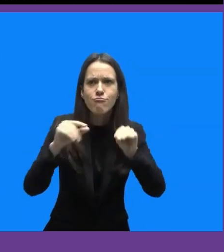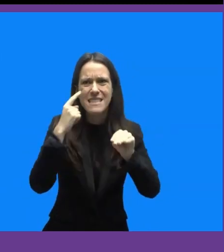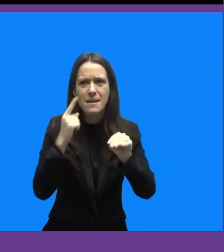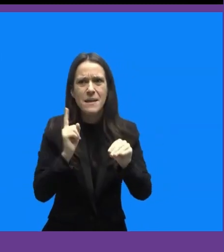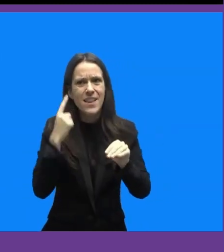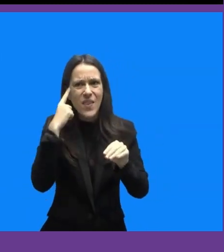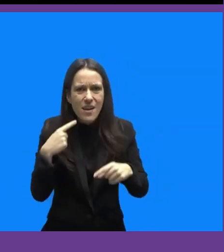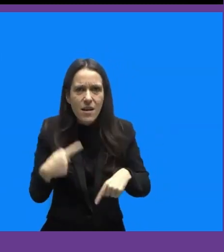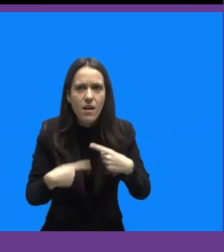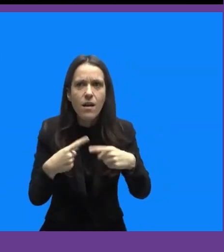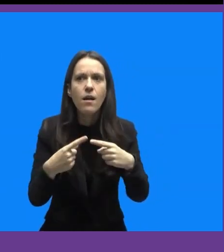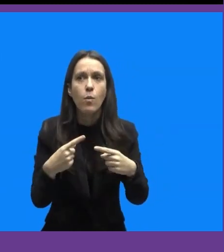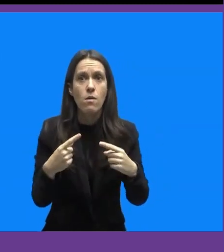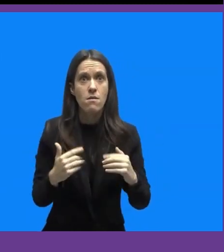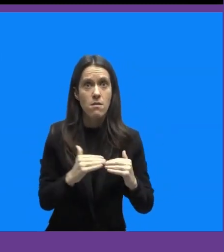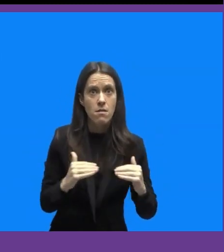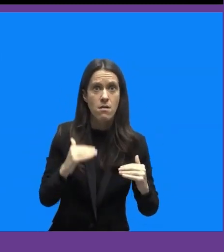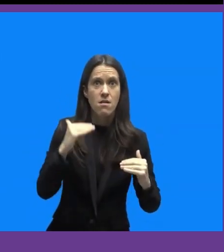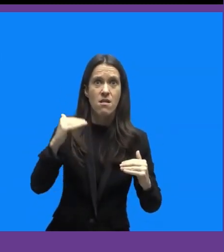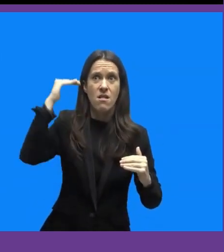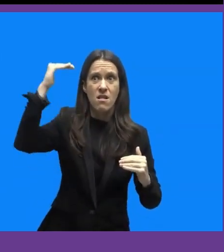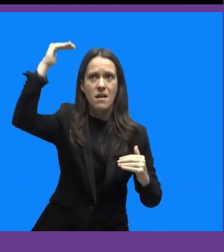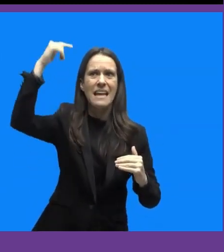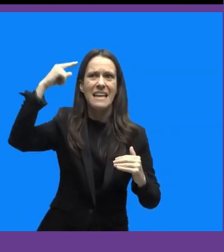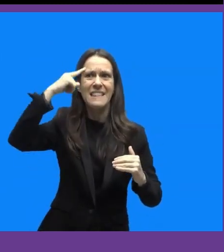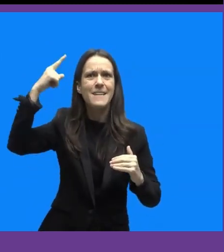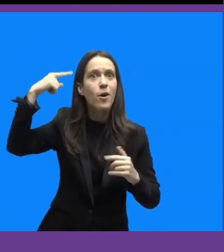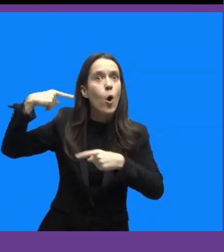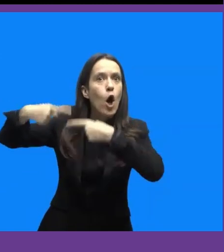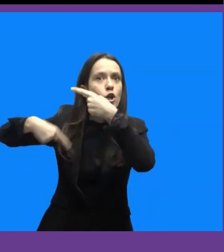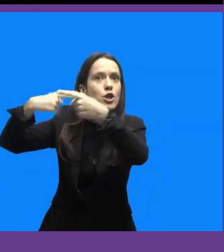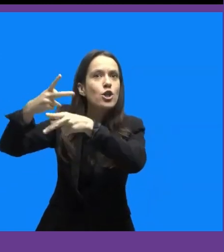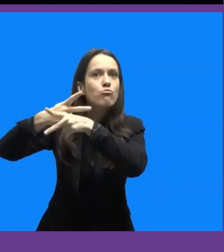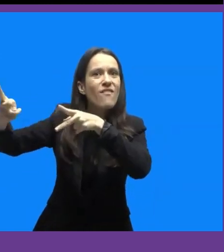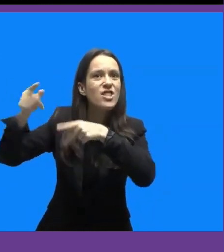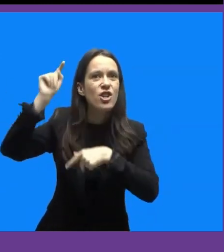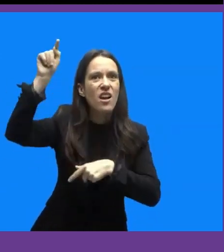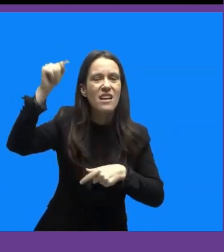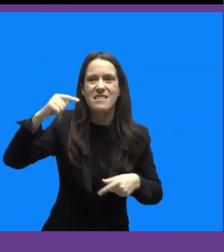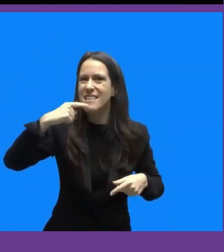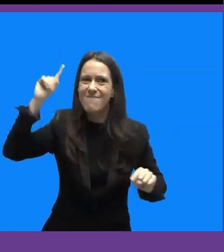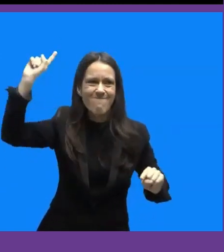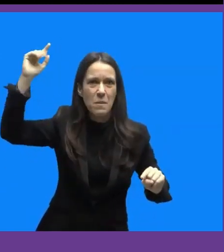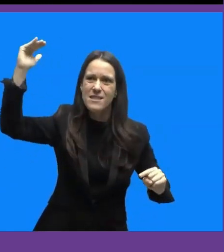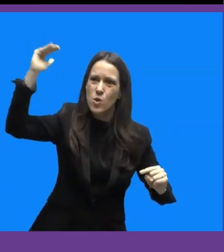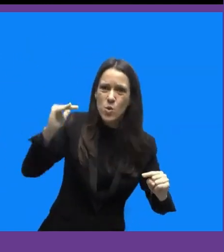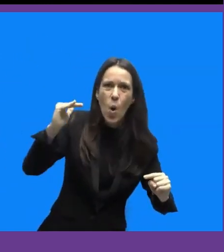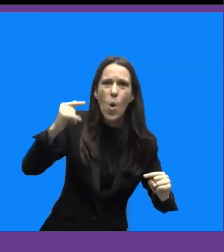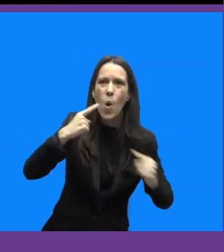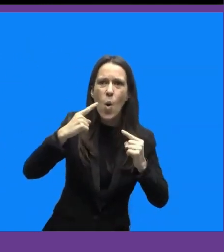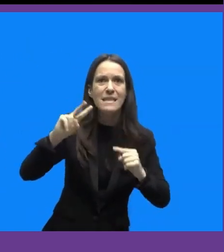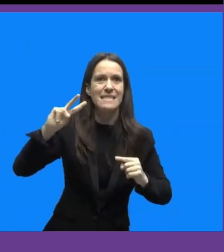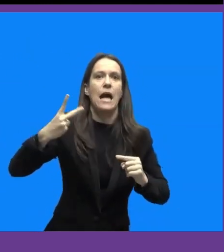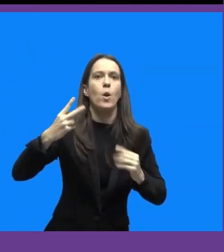engage directly with the higher education institutions. They told us we were too late, you need to be talking to second level. We talked to